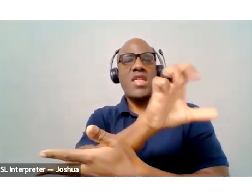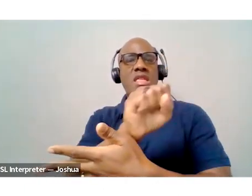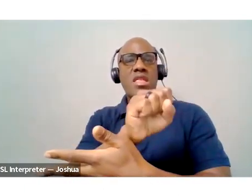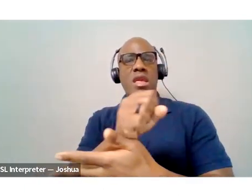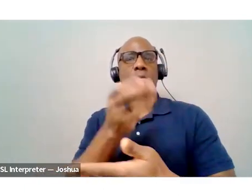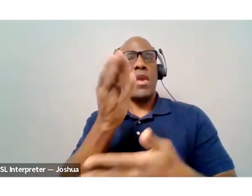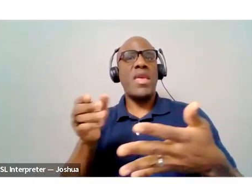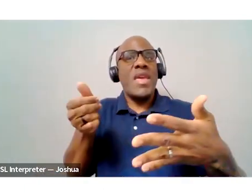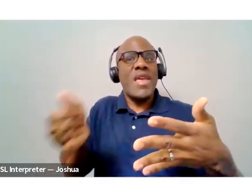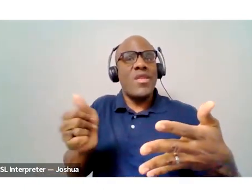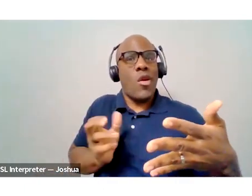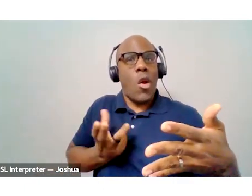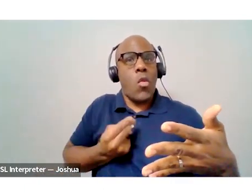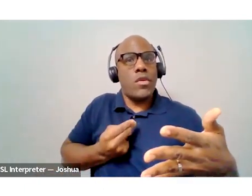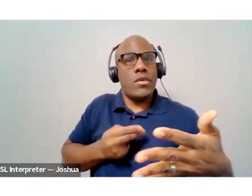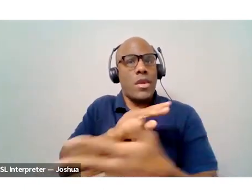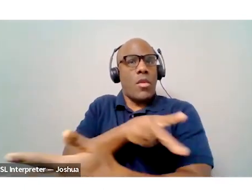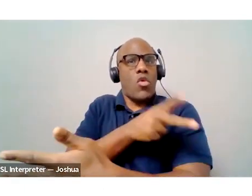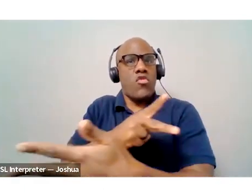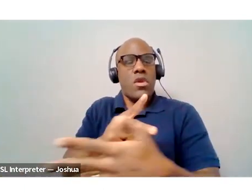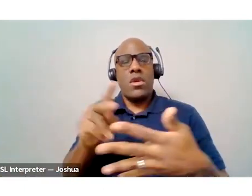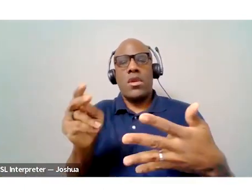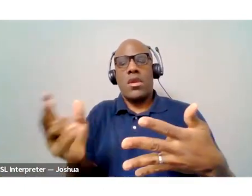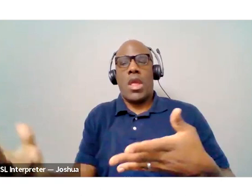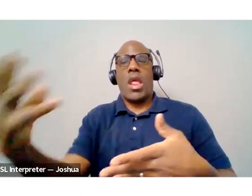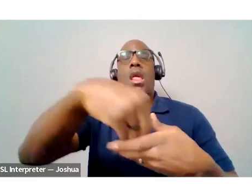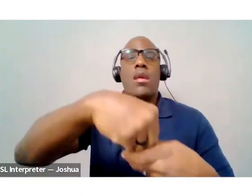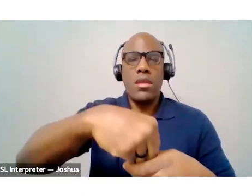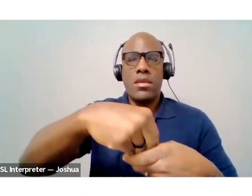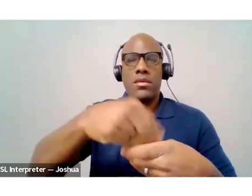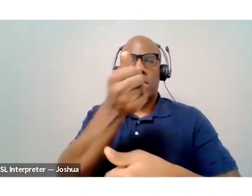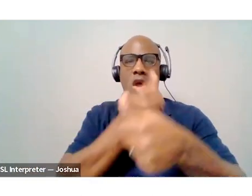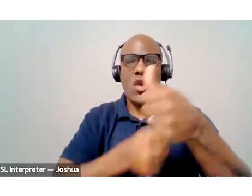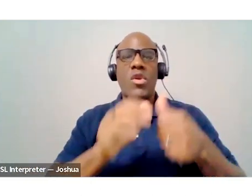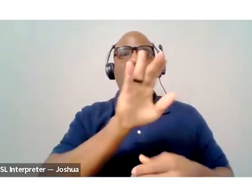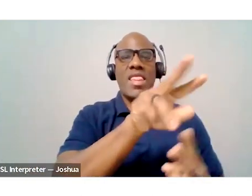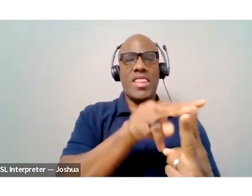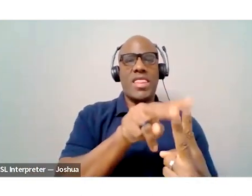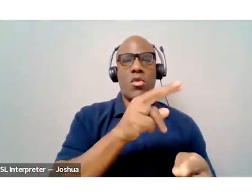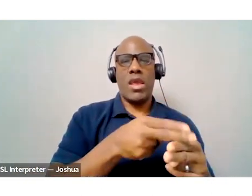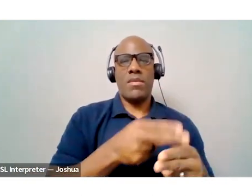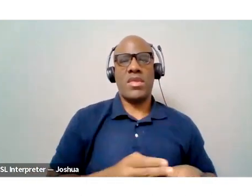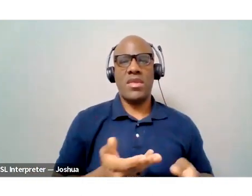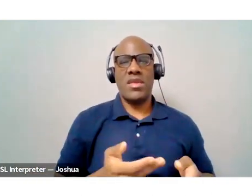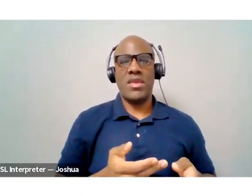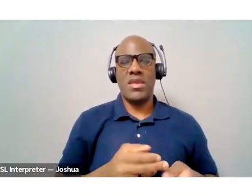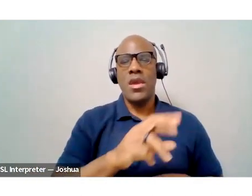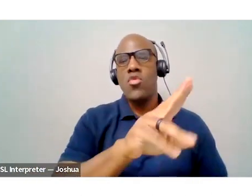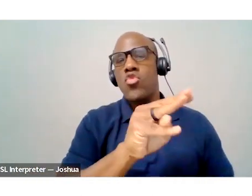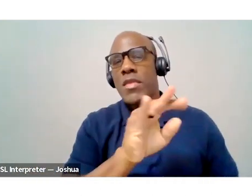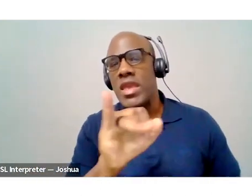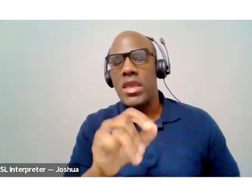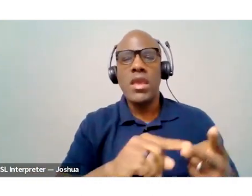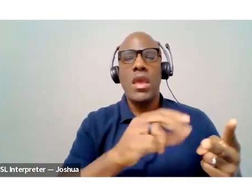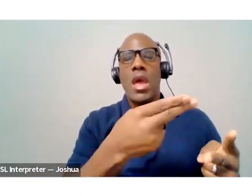collections and named it under Rumi and Hafiz so that they could use the popularity of